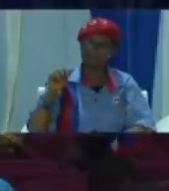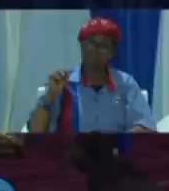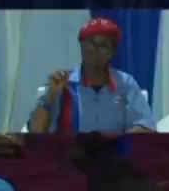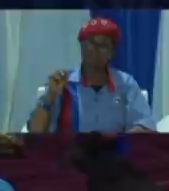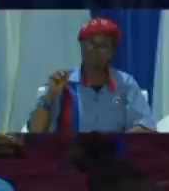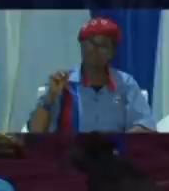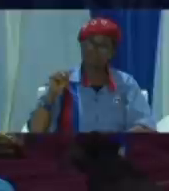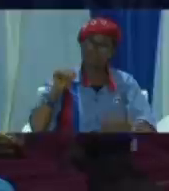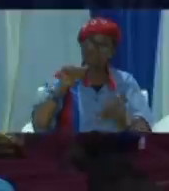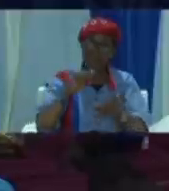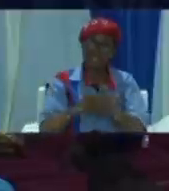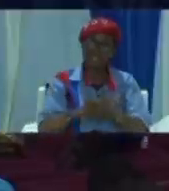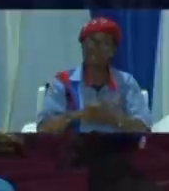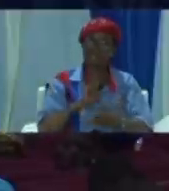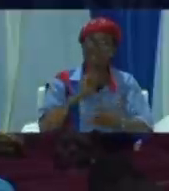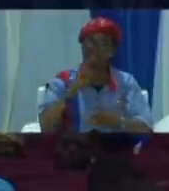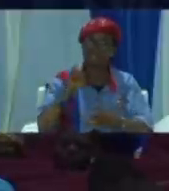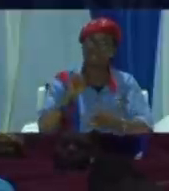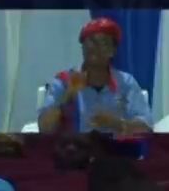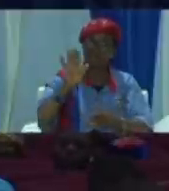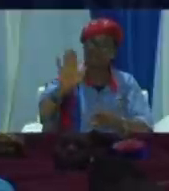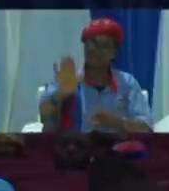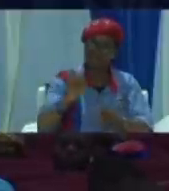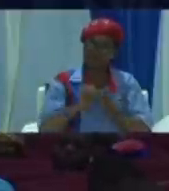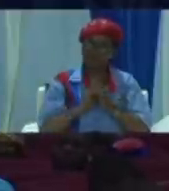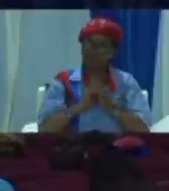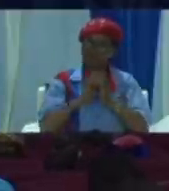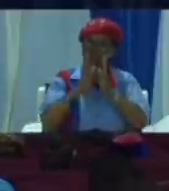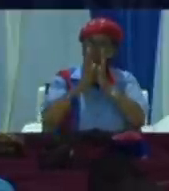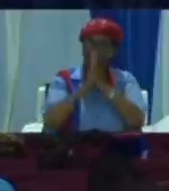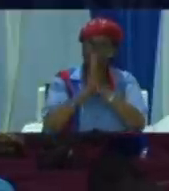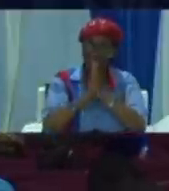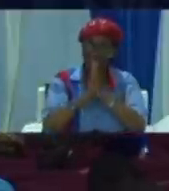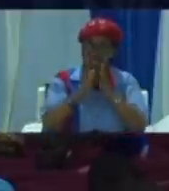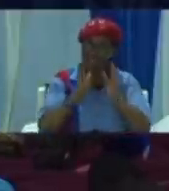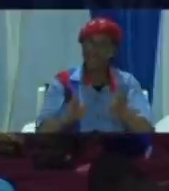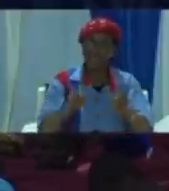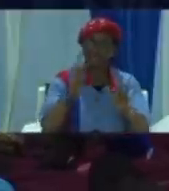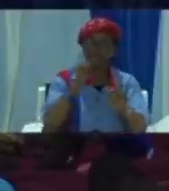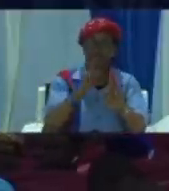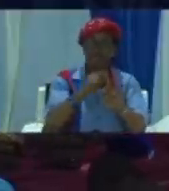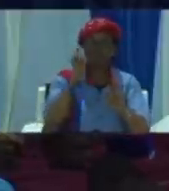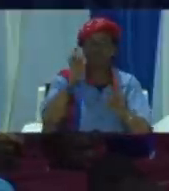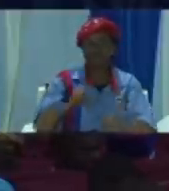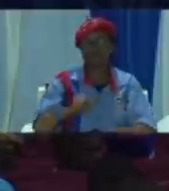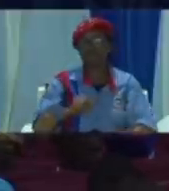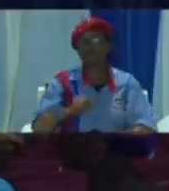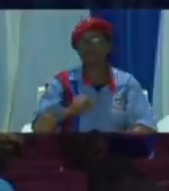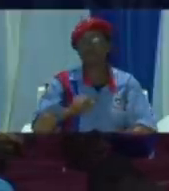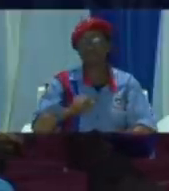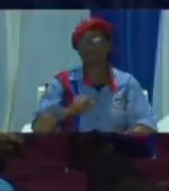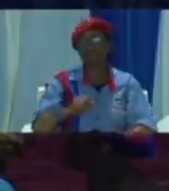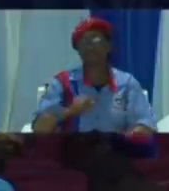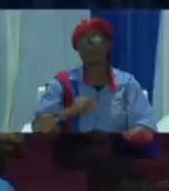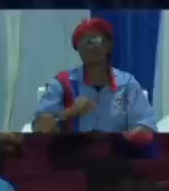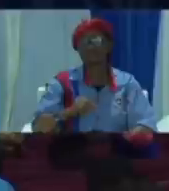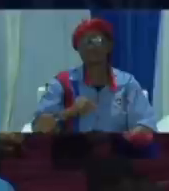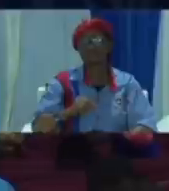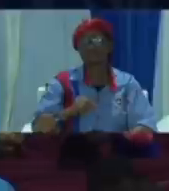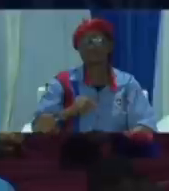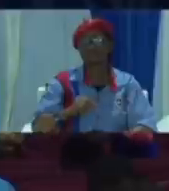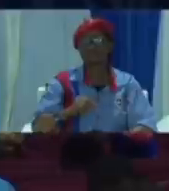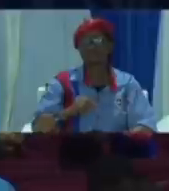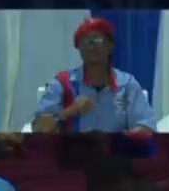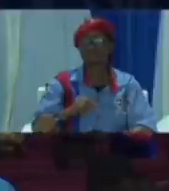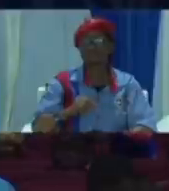That's your own private prayer point. Adura lodan aladagba re re to ba ni to fe fi kun.